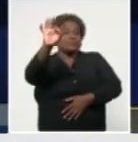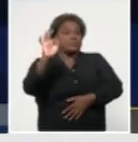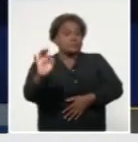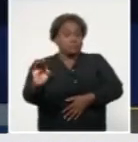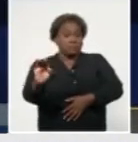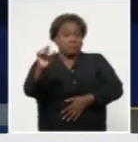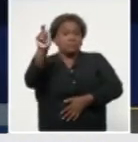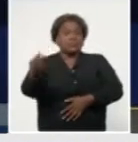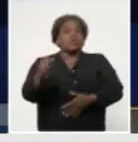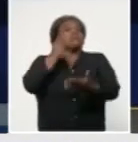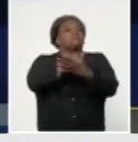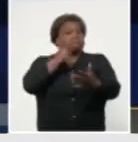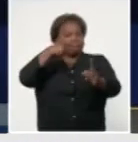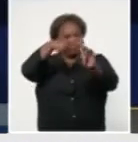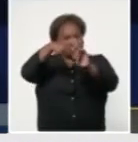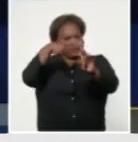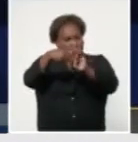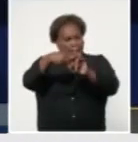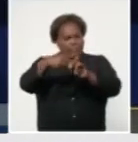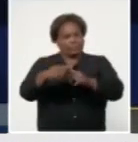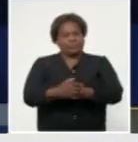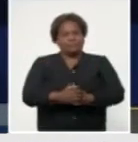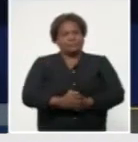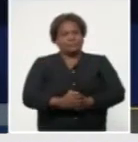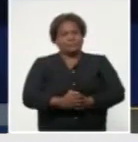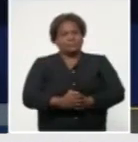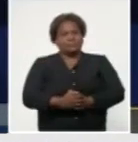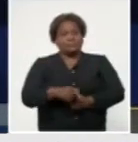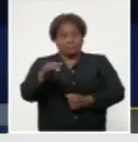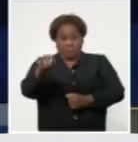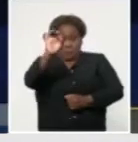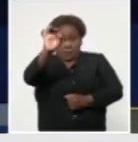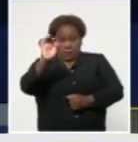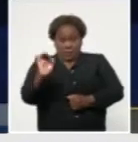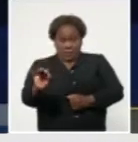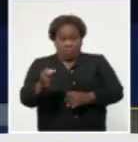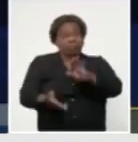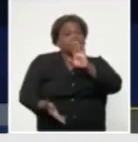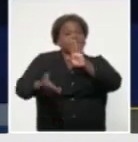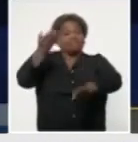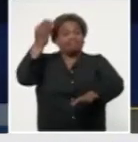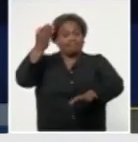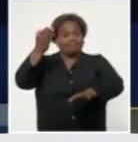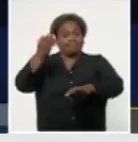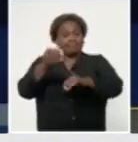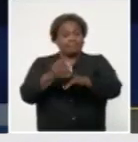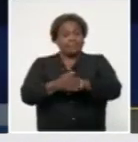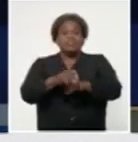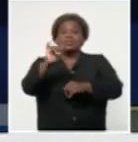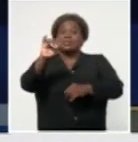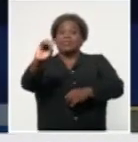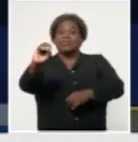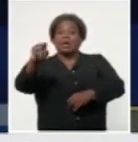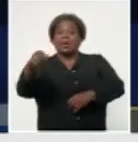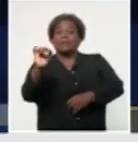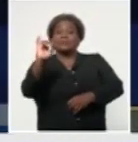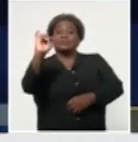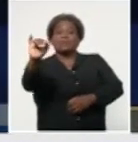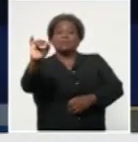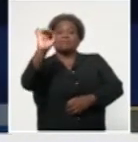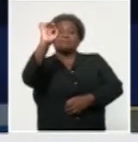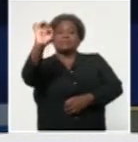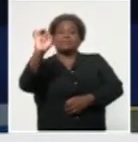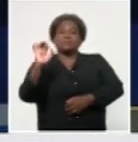not show any symptoms of the disease in Cuba. This percentage increases to a